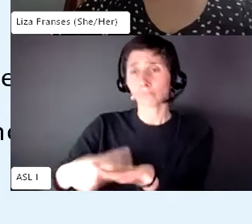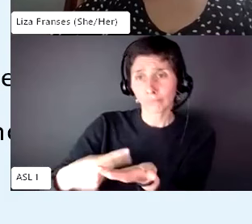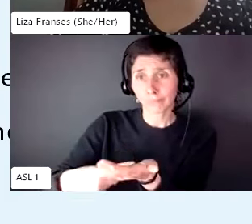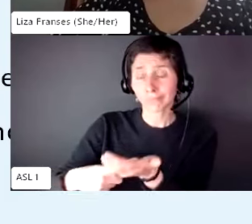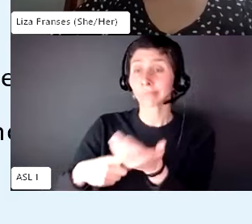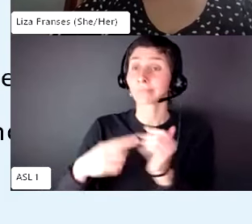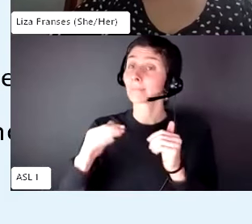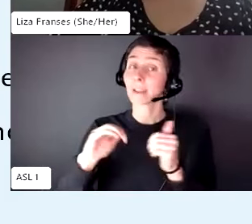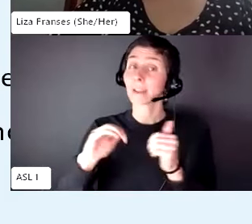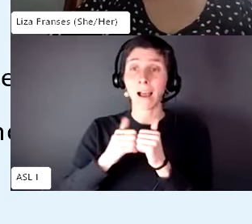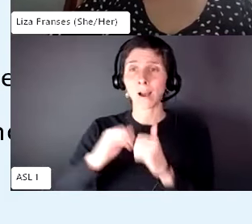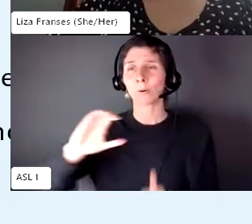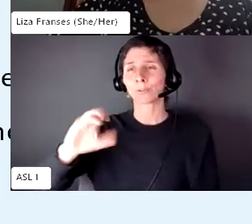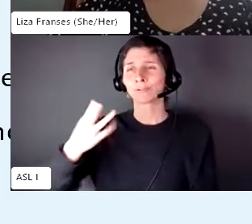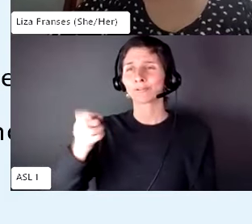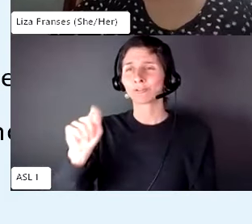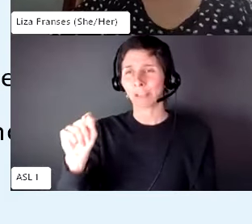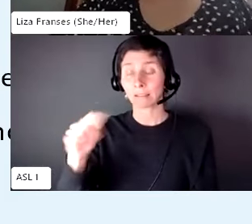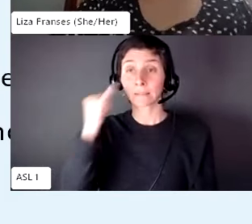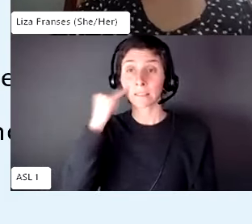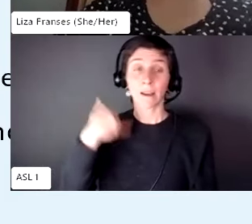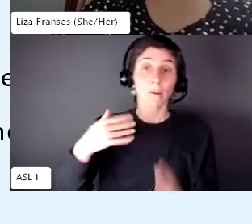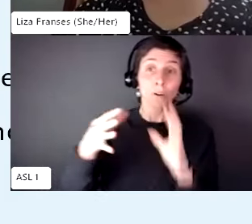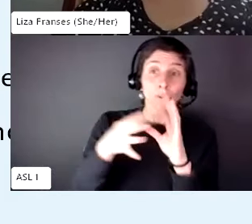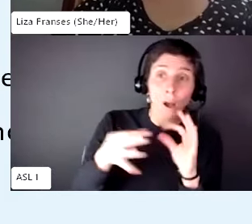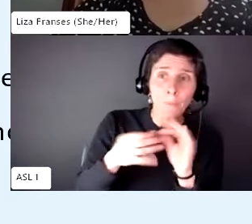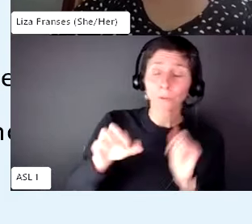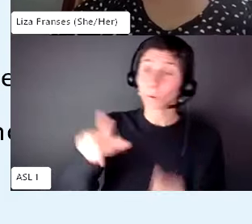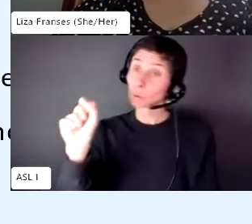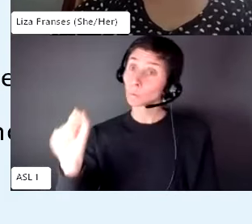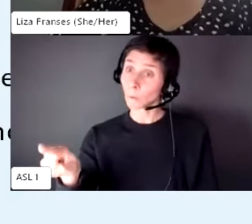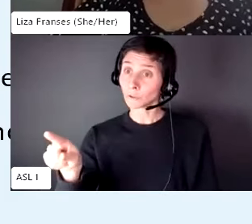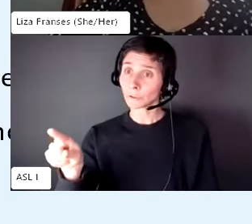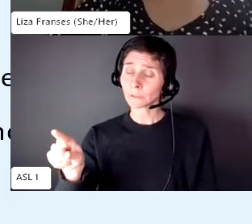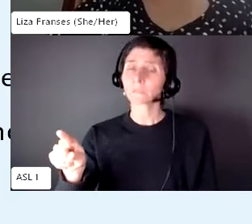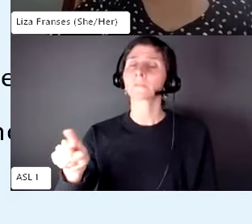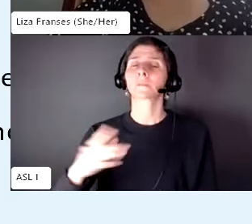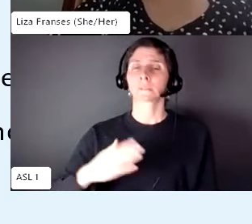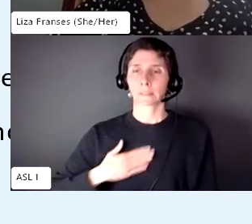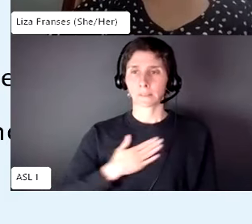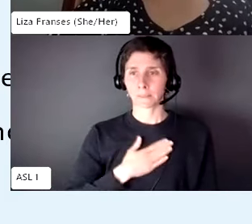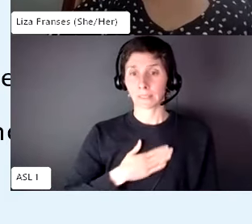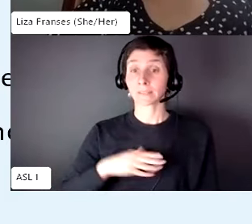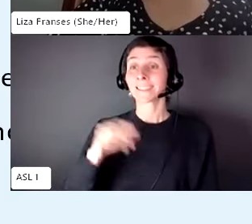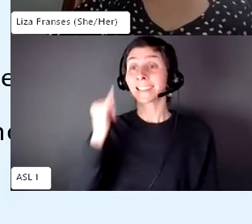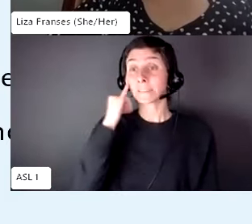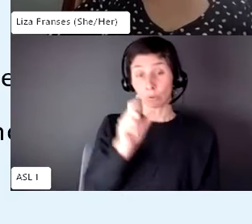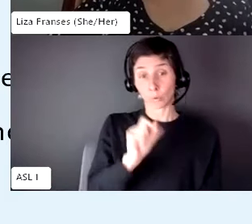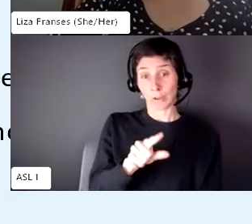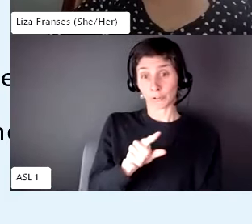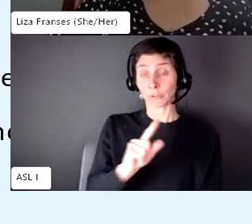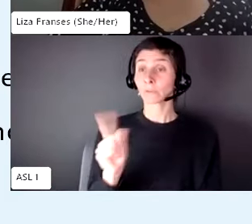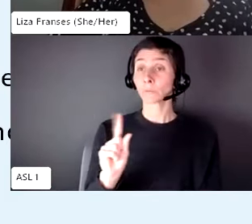to contribute, or if you have a question specifically, we do ask that you direct that to the Q&A box that you'll see on the bottom